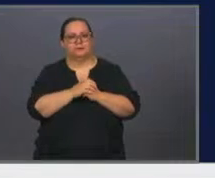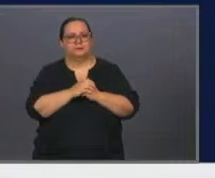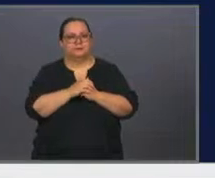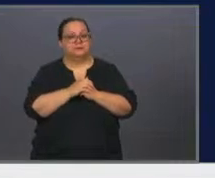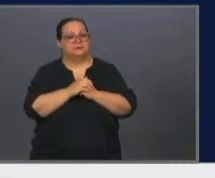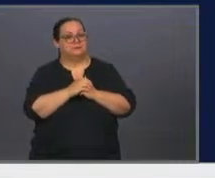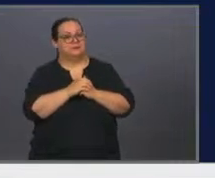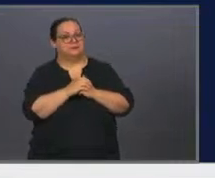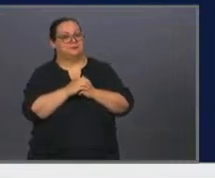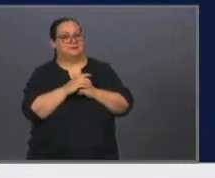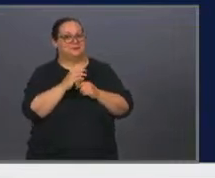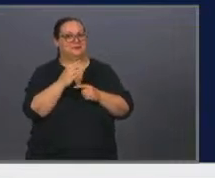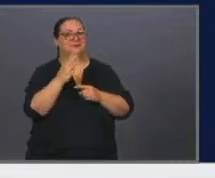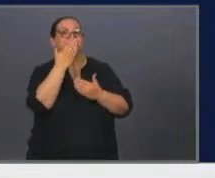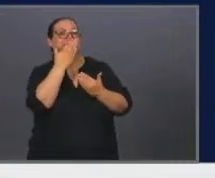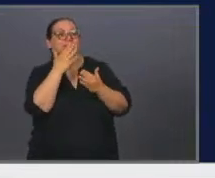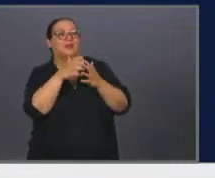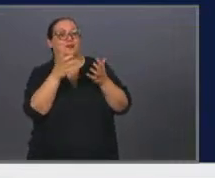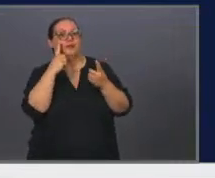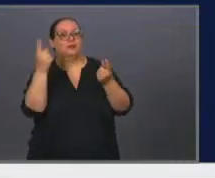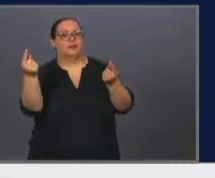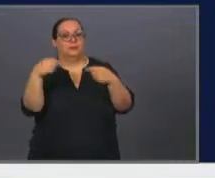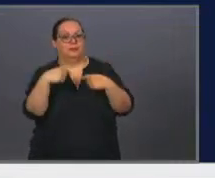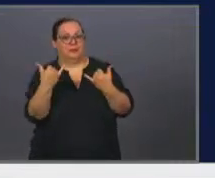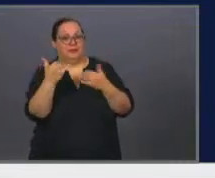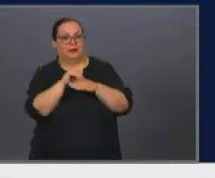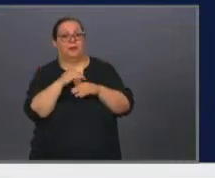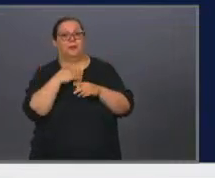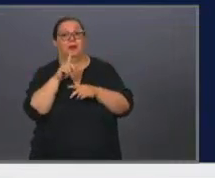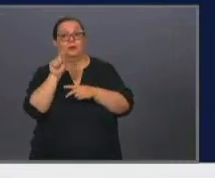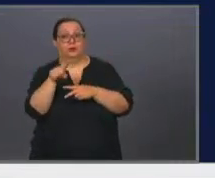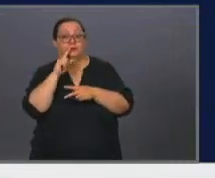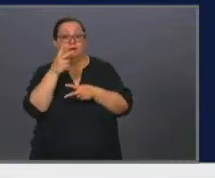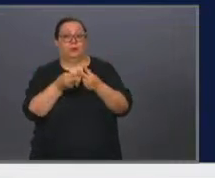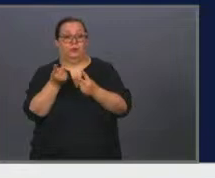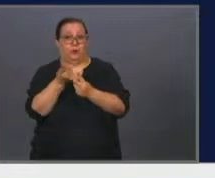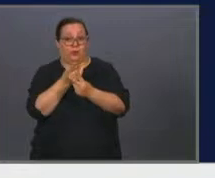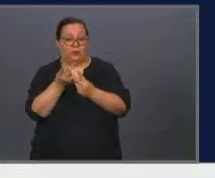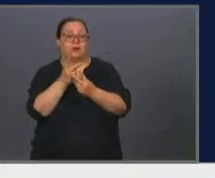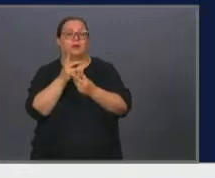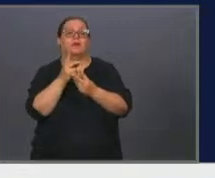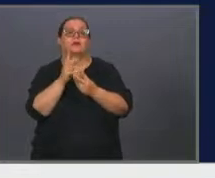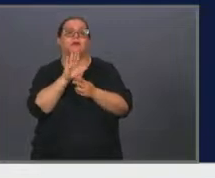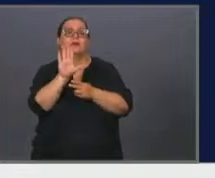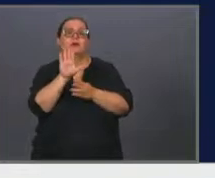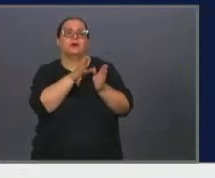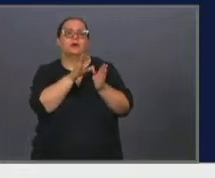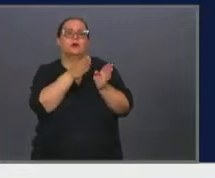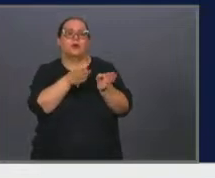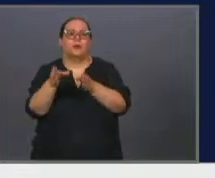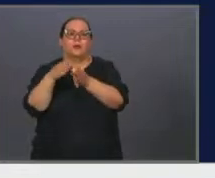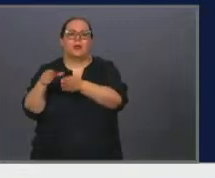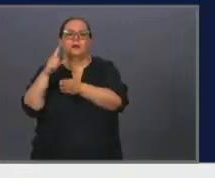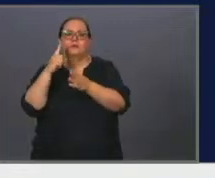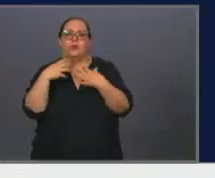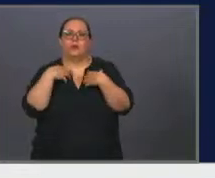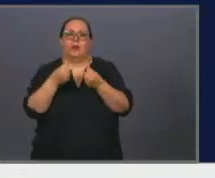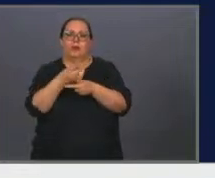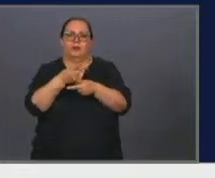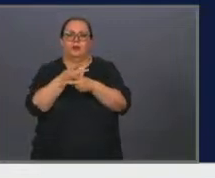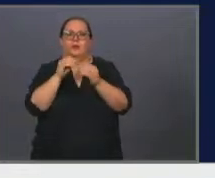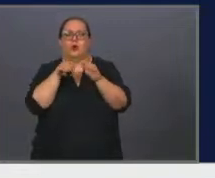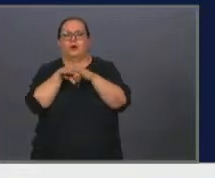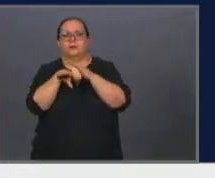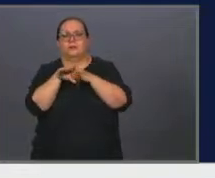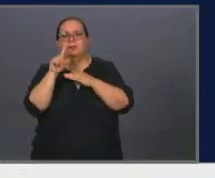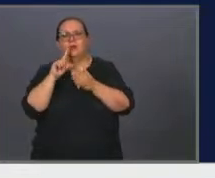Thank you so much for being here tonight. My question for the both of you is, what are your plans to make healthcare more accessible for college students who might be living